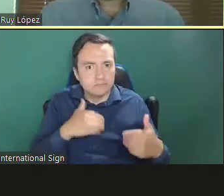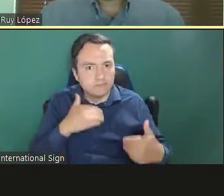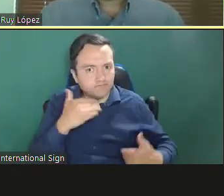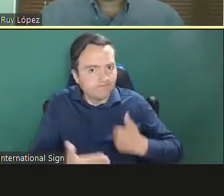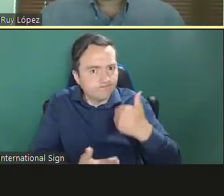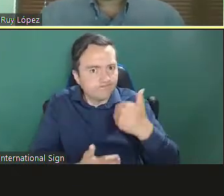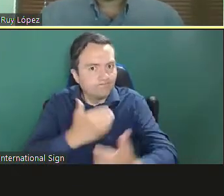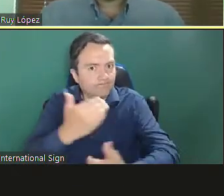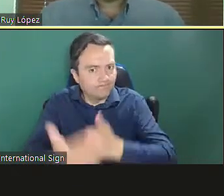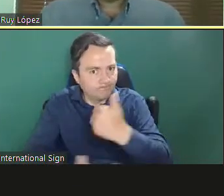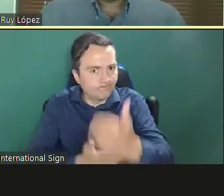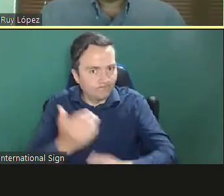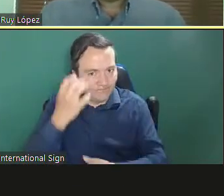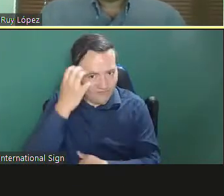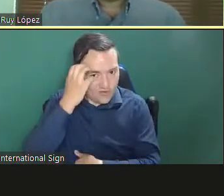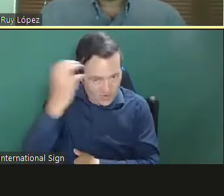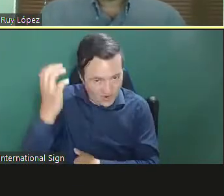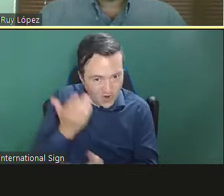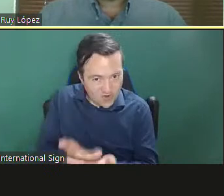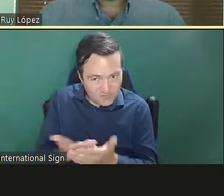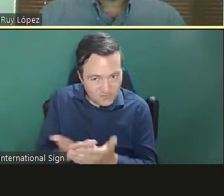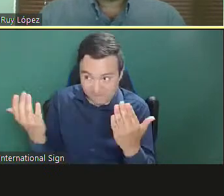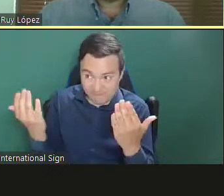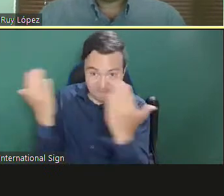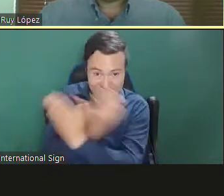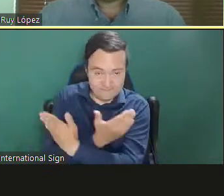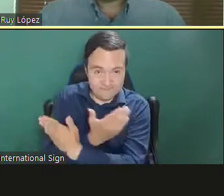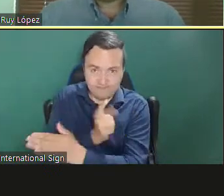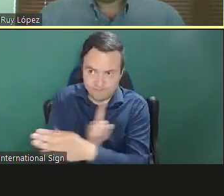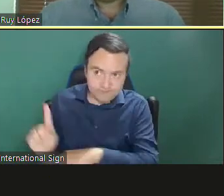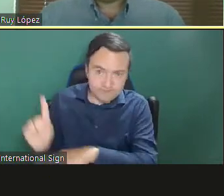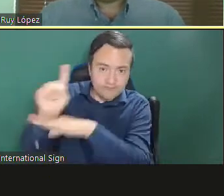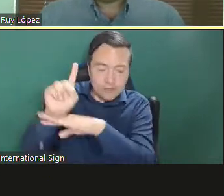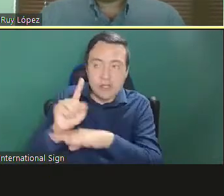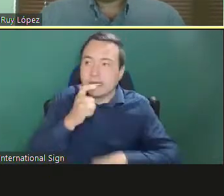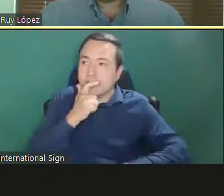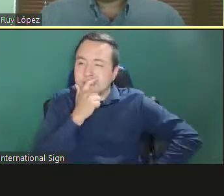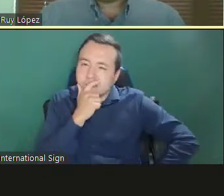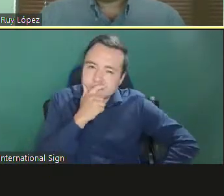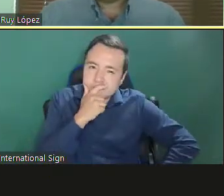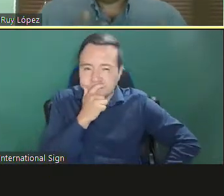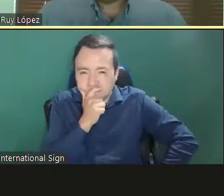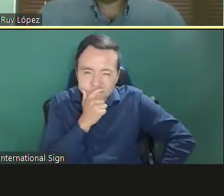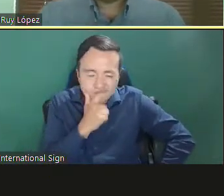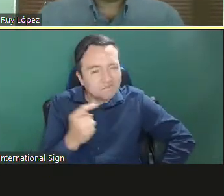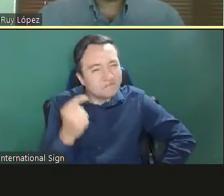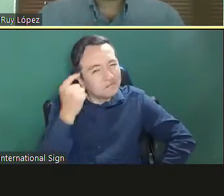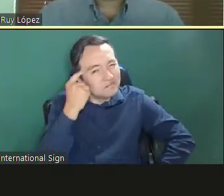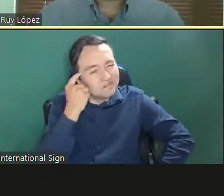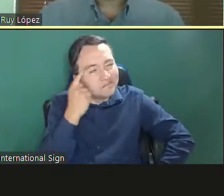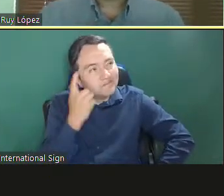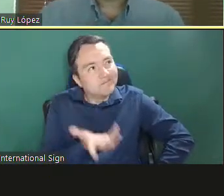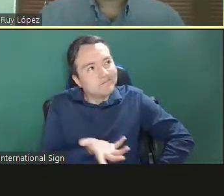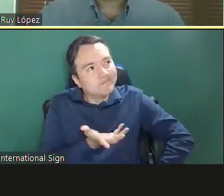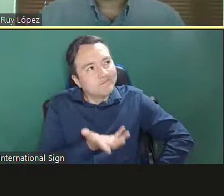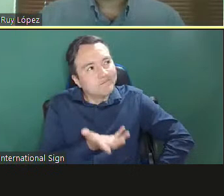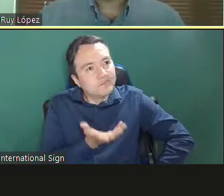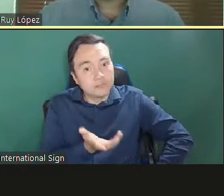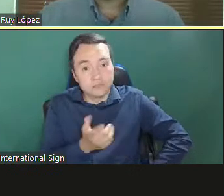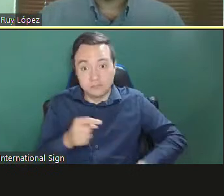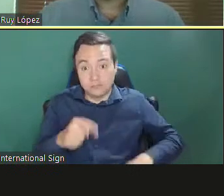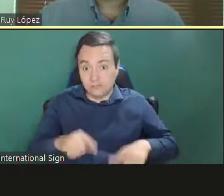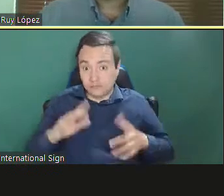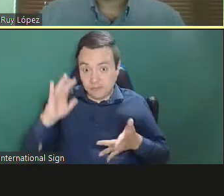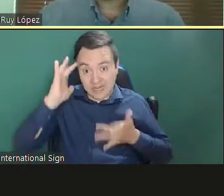and under the current administration, it was decided that